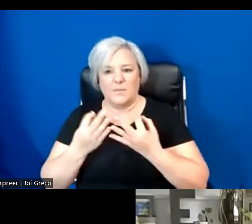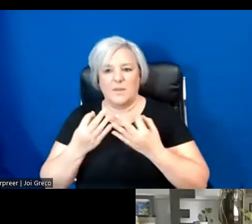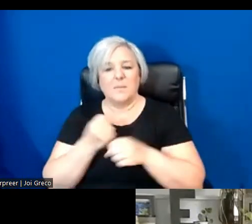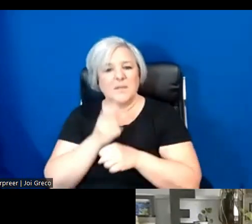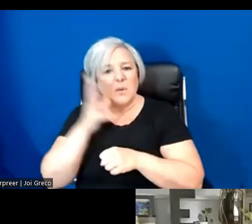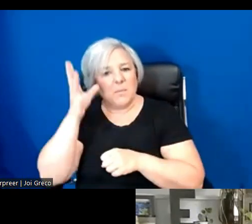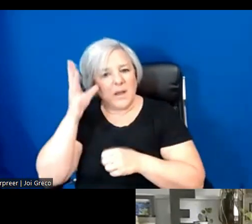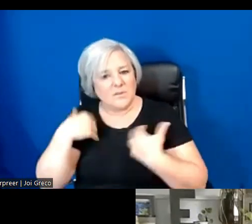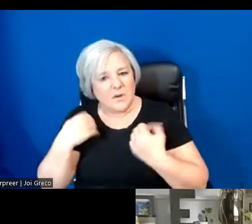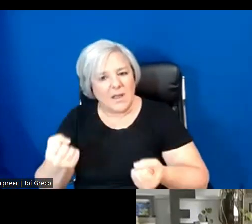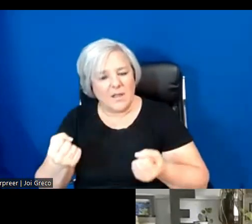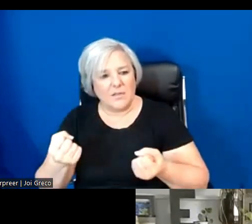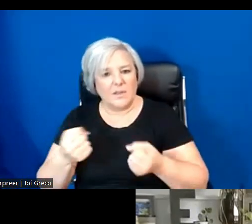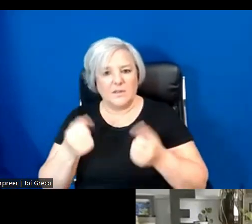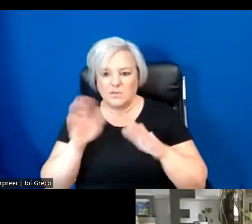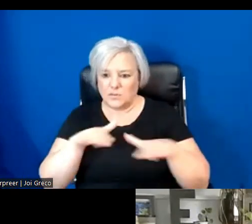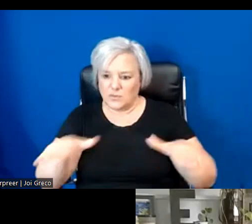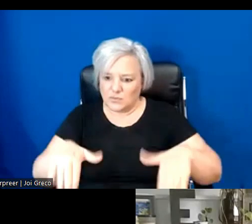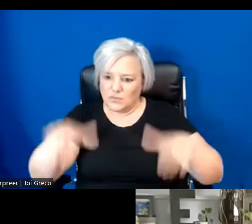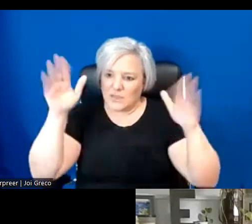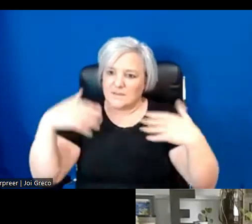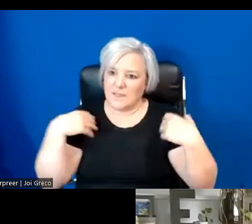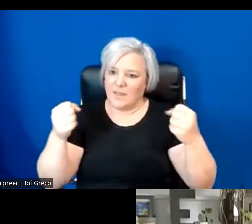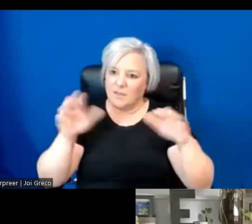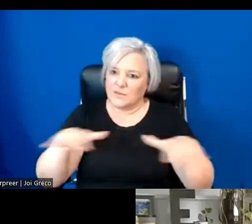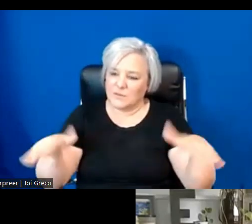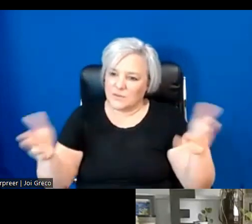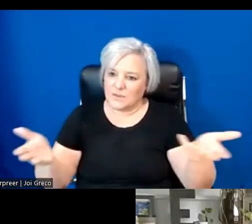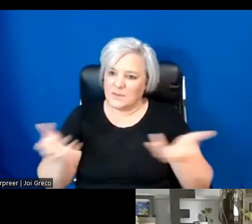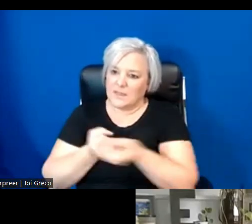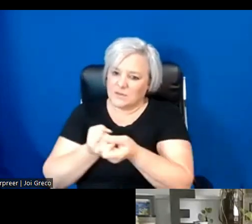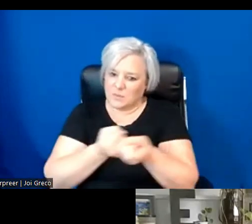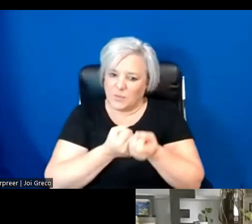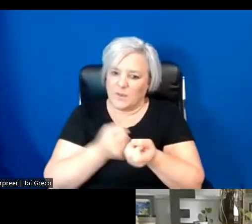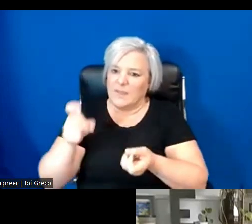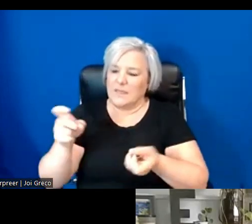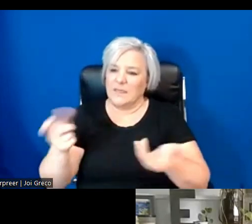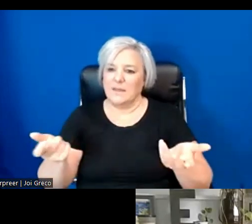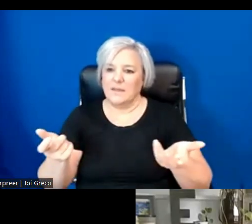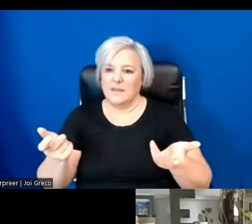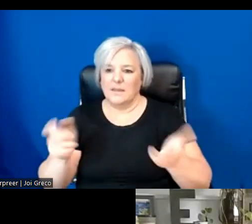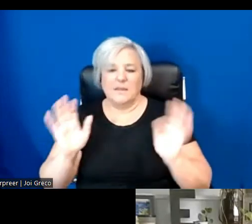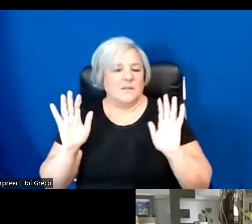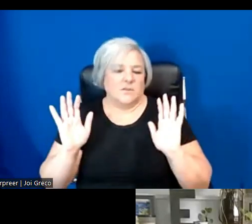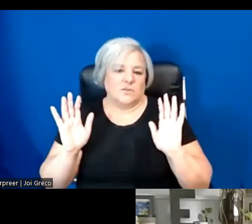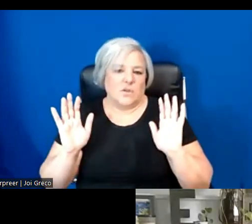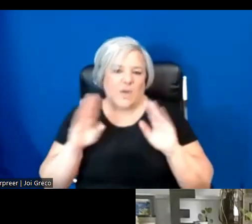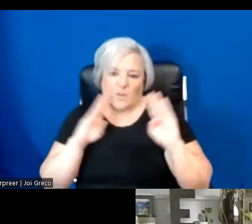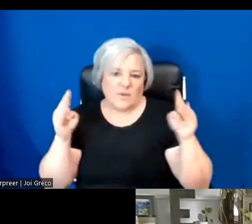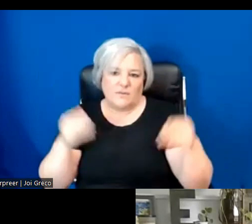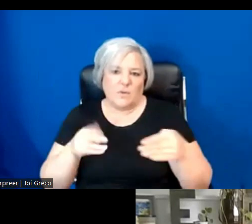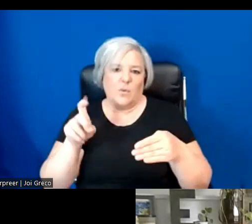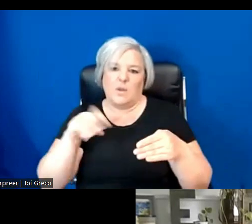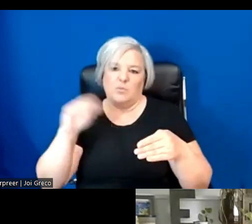are healthy so they can raise their kids, so they can have all the supports they need. So that's I would put my focus